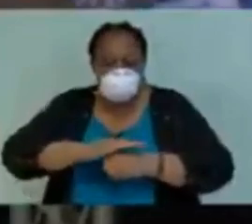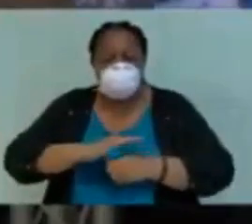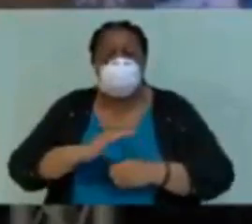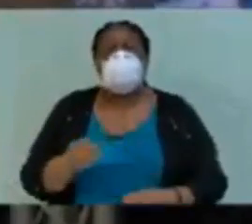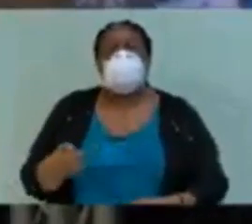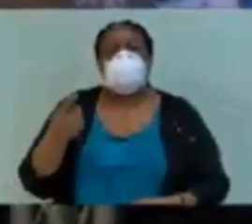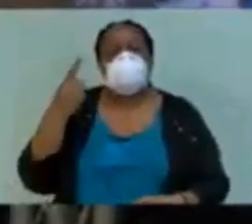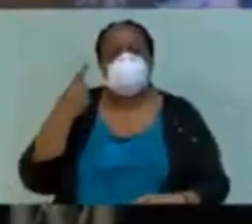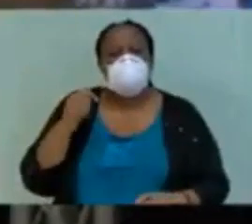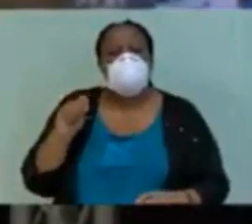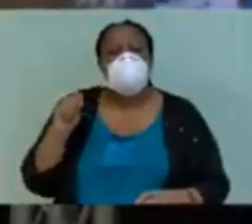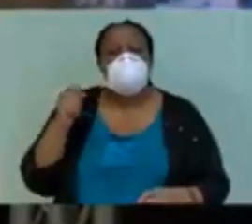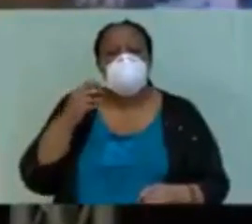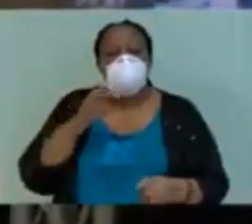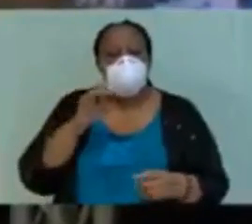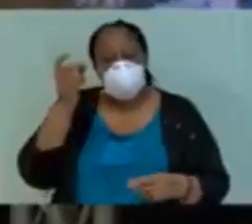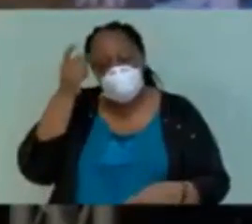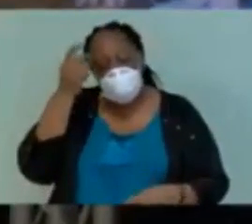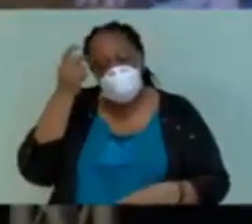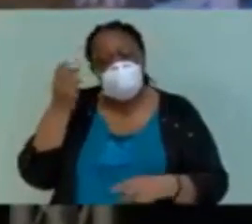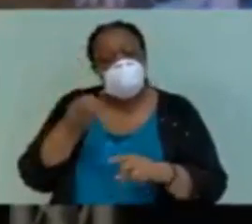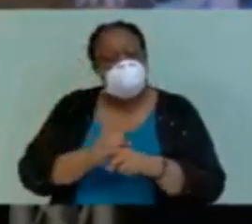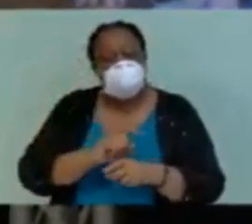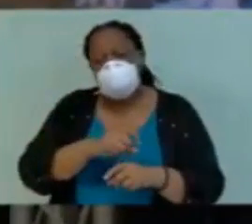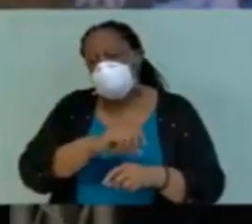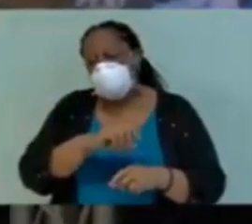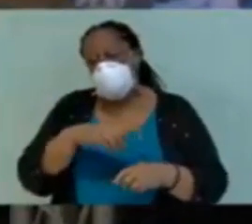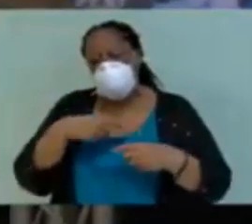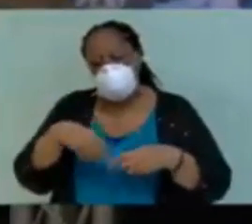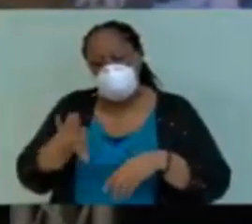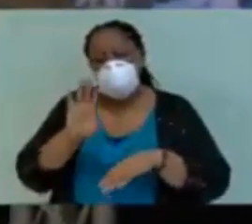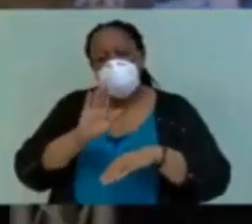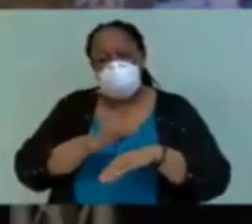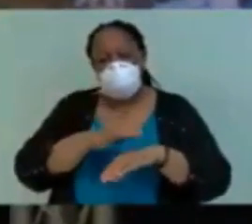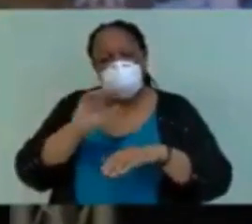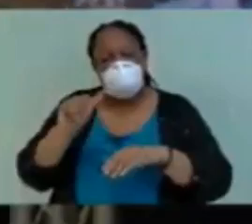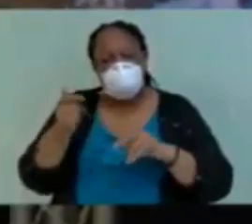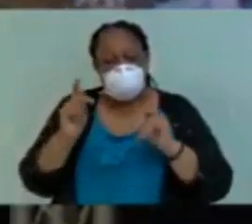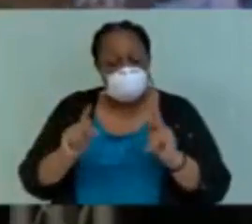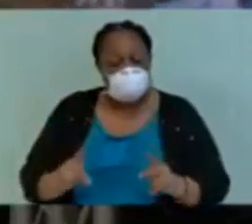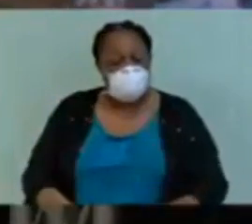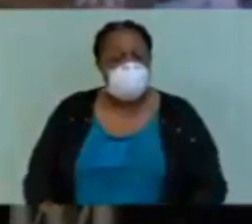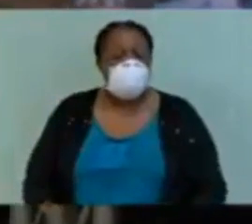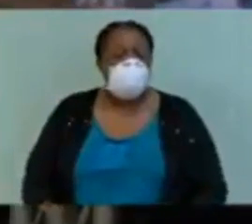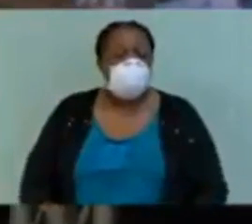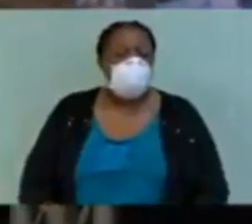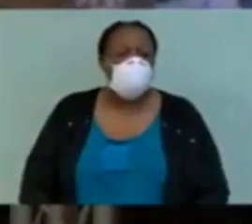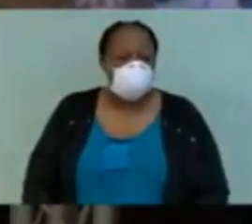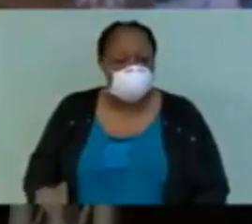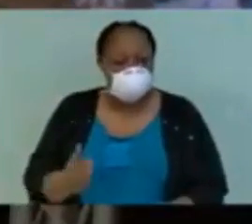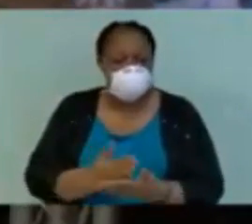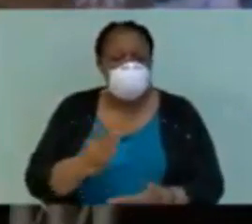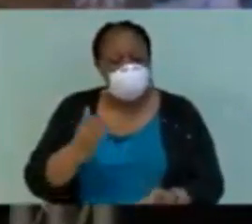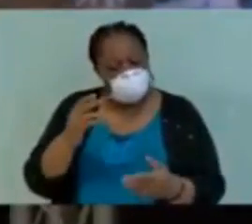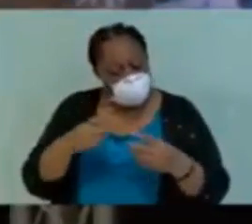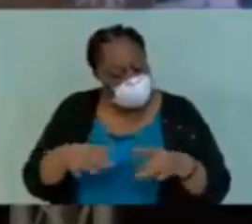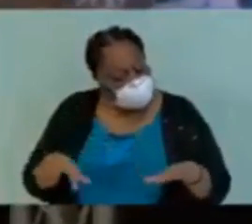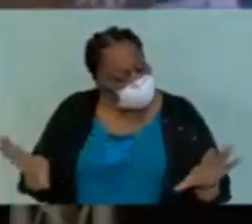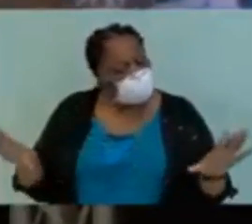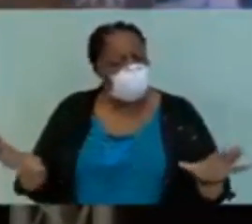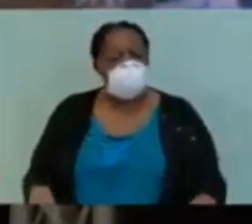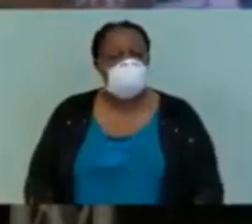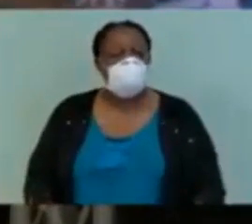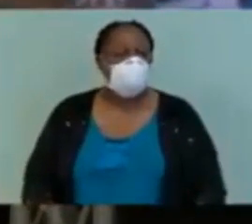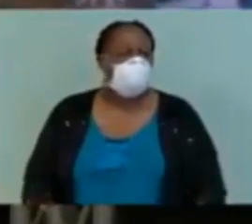everyone has the ability to cover their nose, cover their mouth, and prevent themselves from spreading the